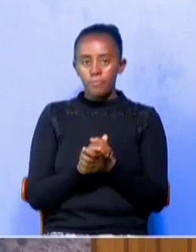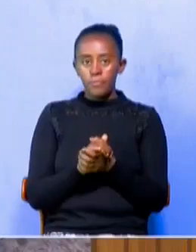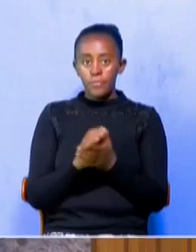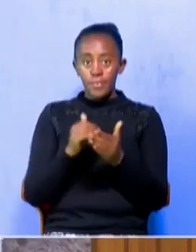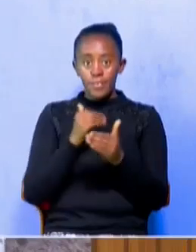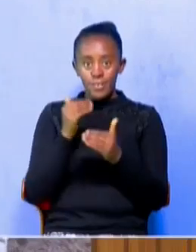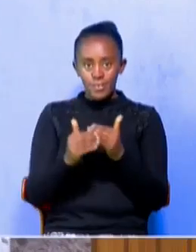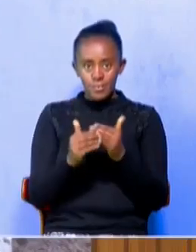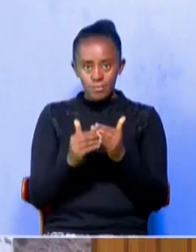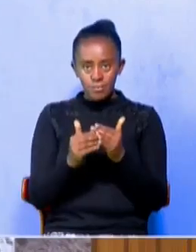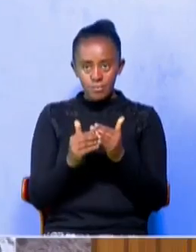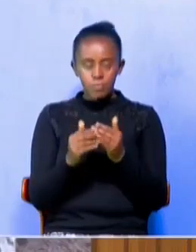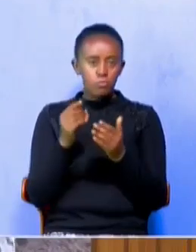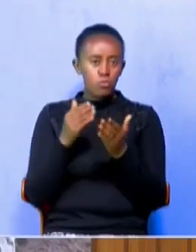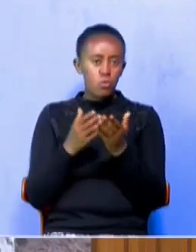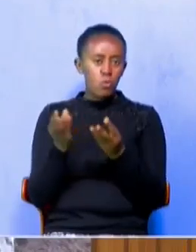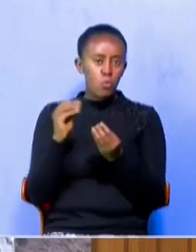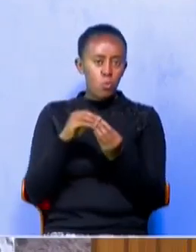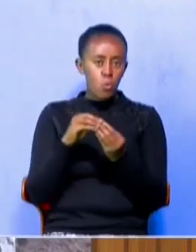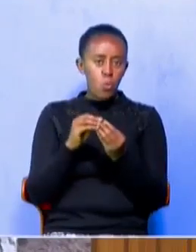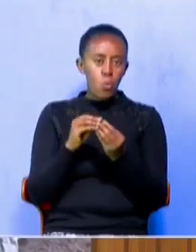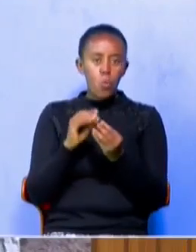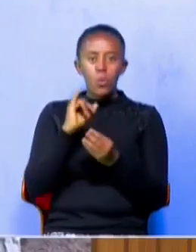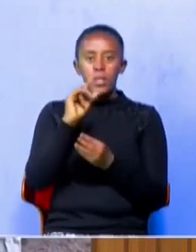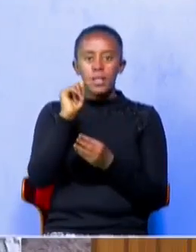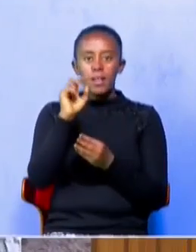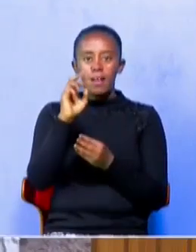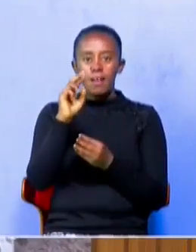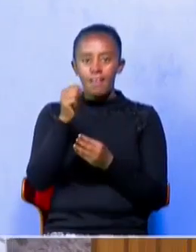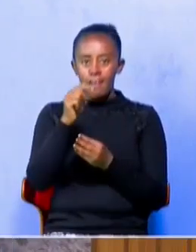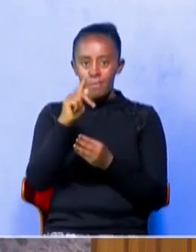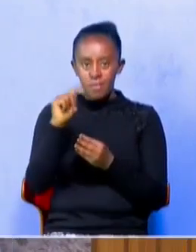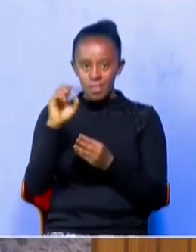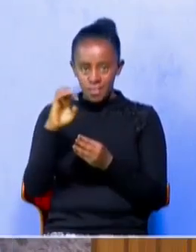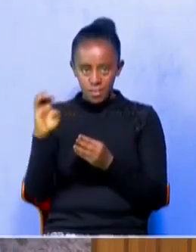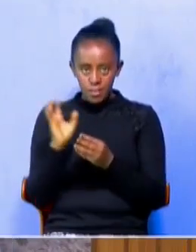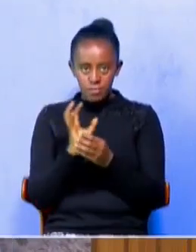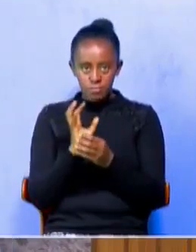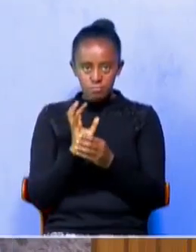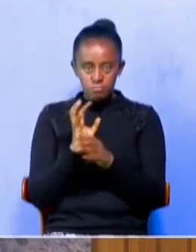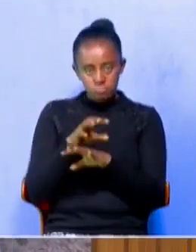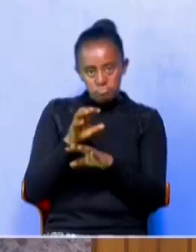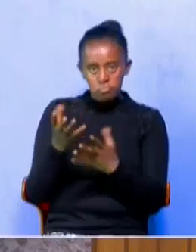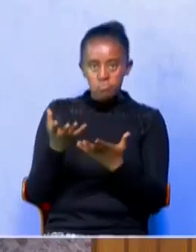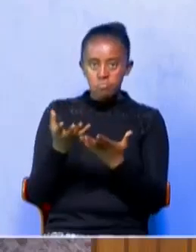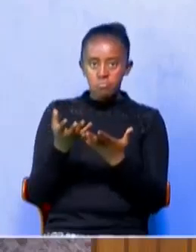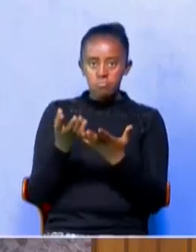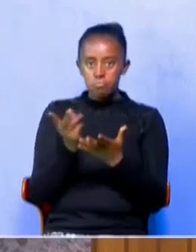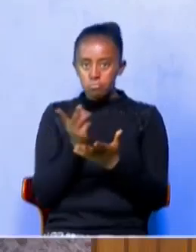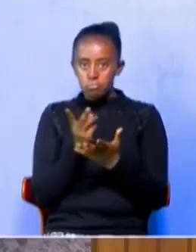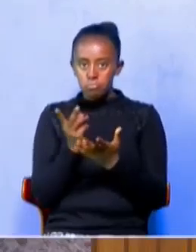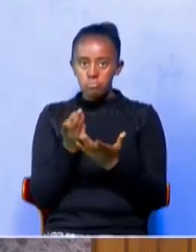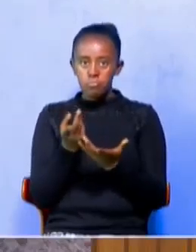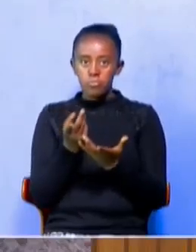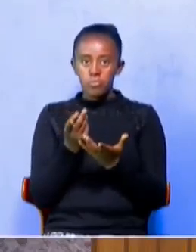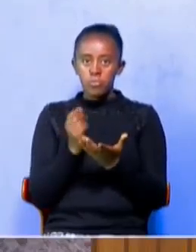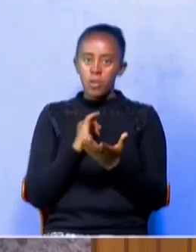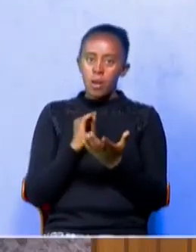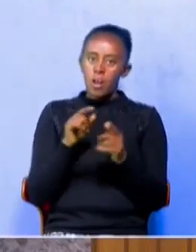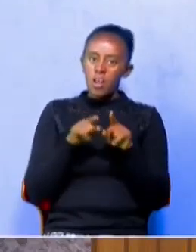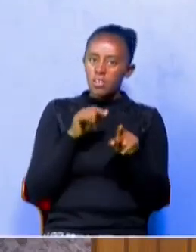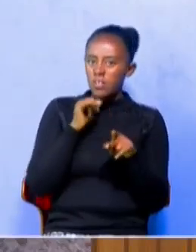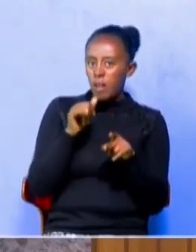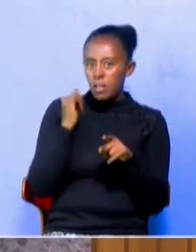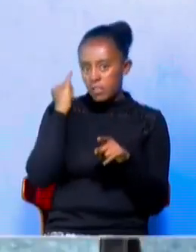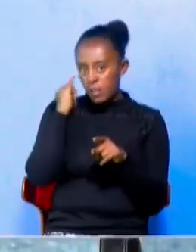then there are some also interrupting words. Some interrupting words are such as, like what? Oh, I disagree on this